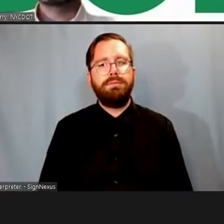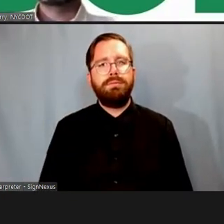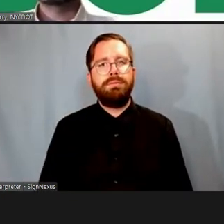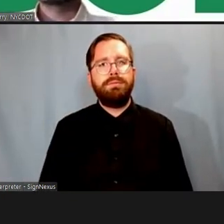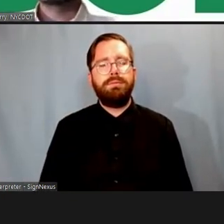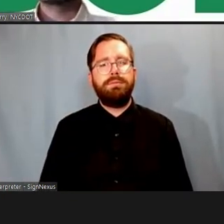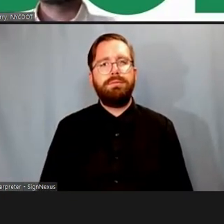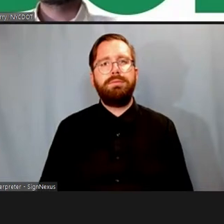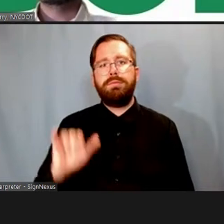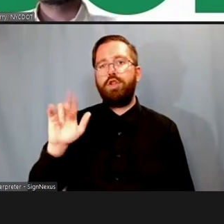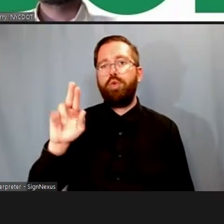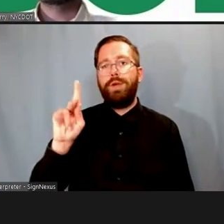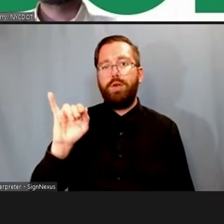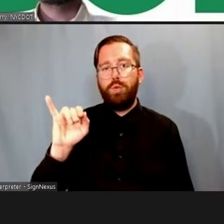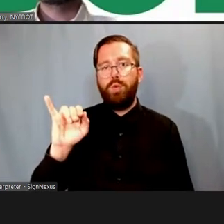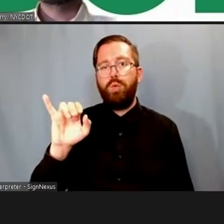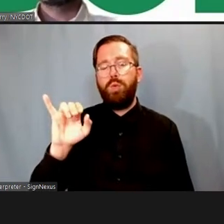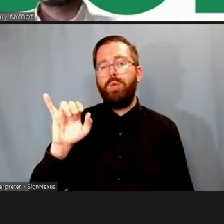yuki endo